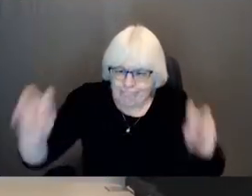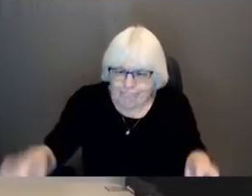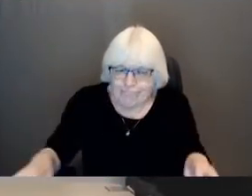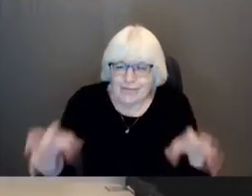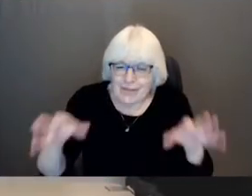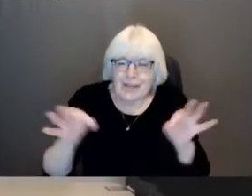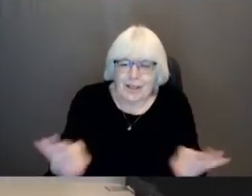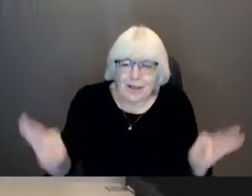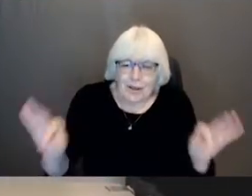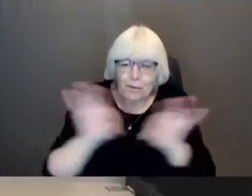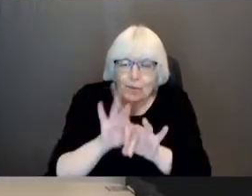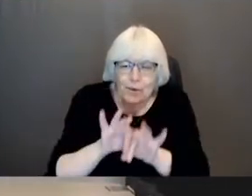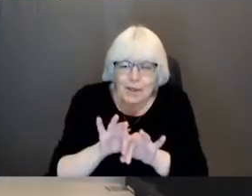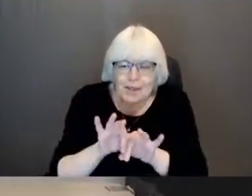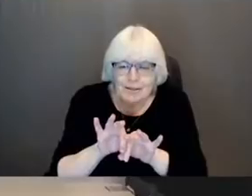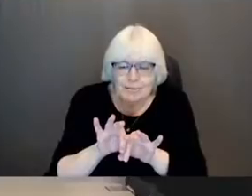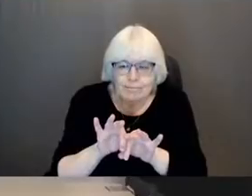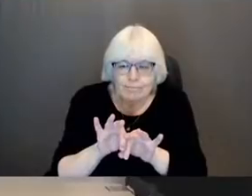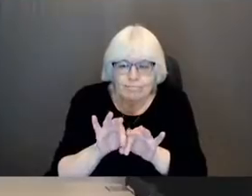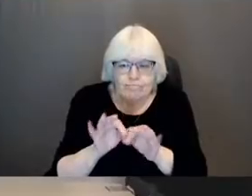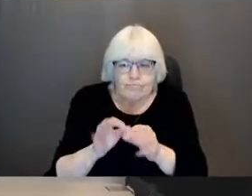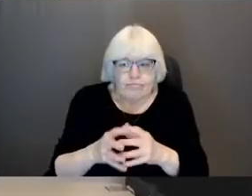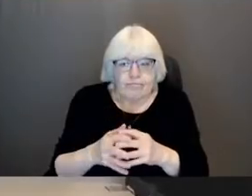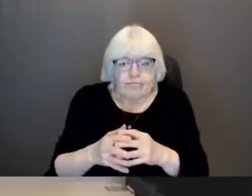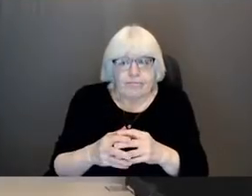Jessica Doria Brown, CBC.